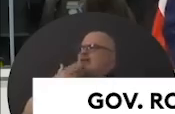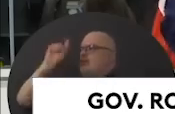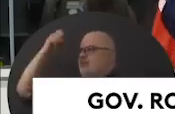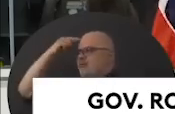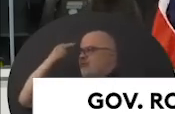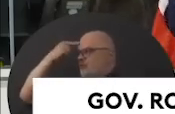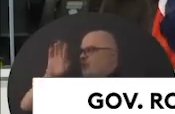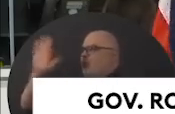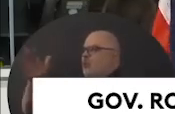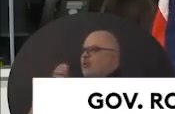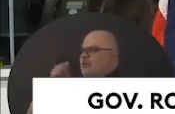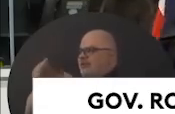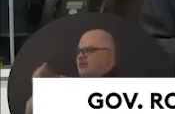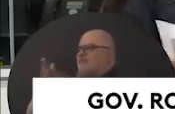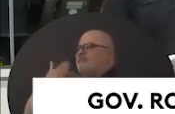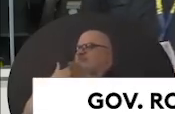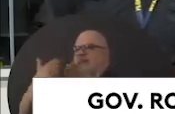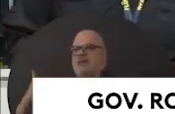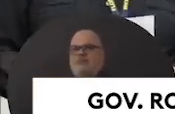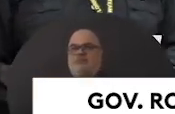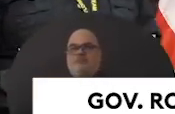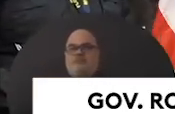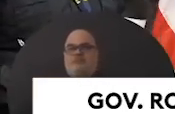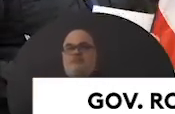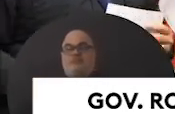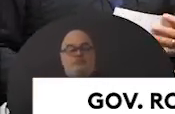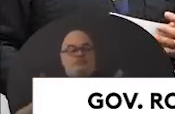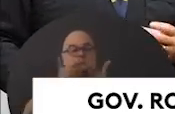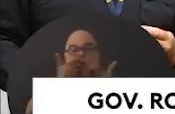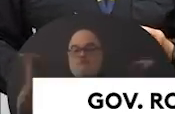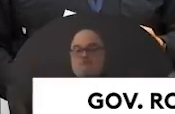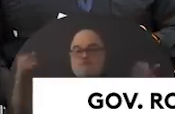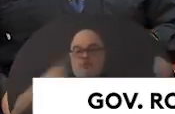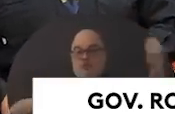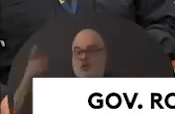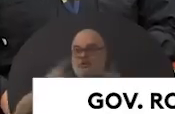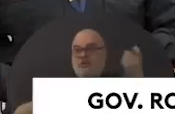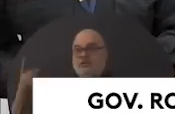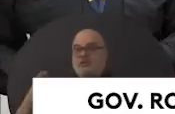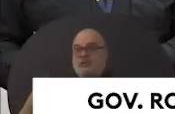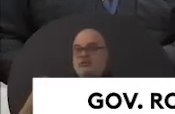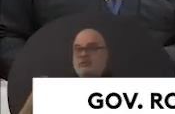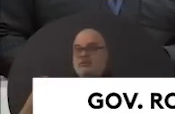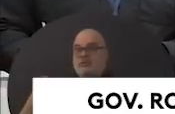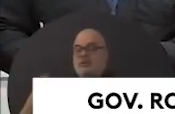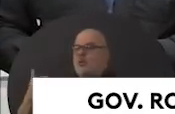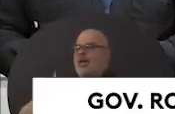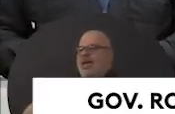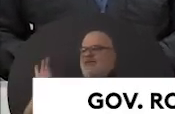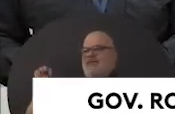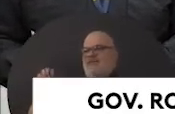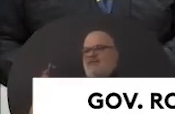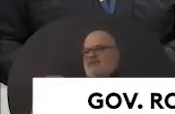the division. Thank you very much. Hey, anybody have any questions for any of these guys? We got Tom McCool from FEMA.